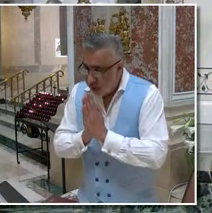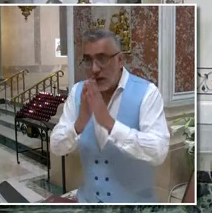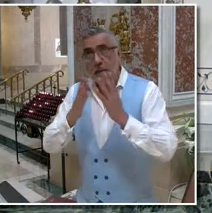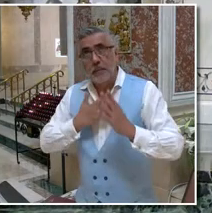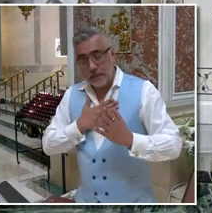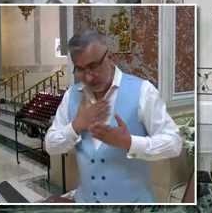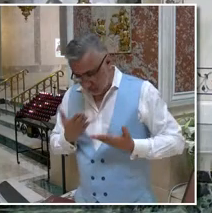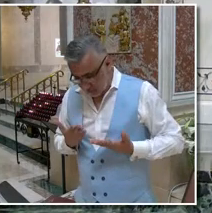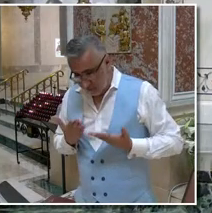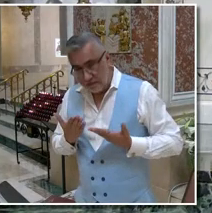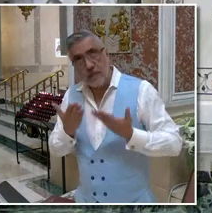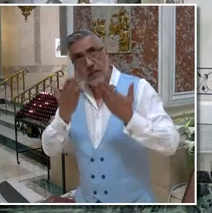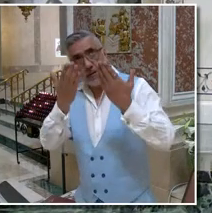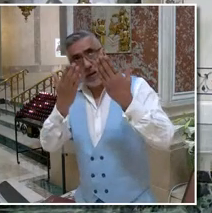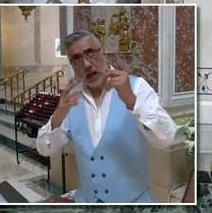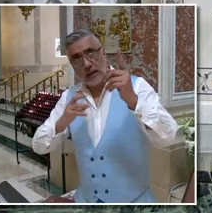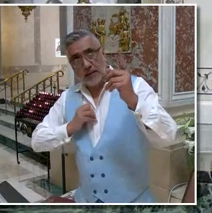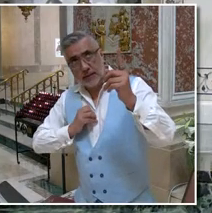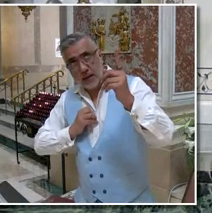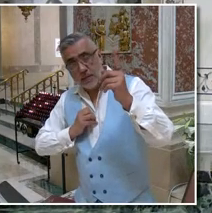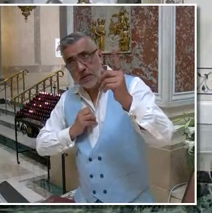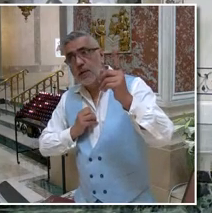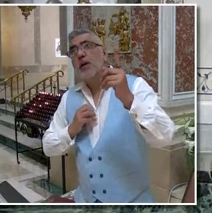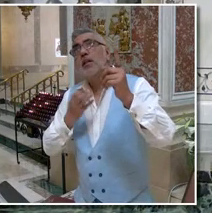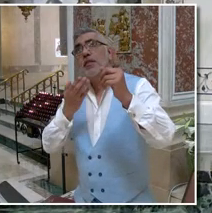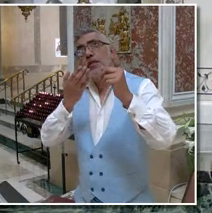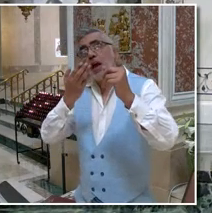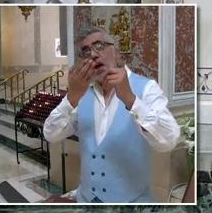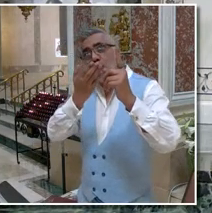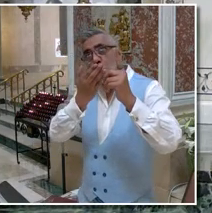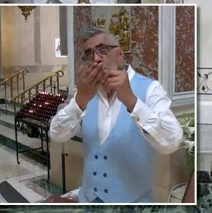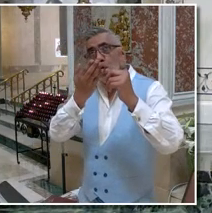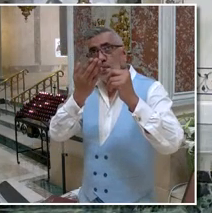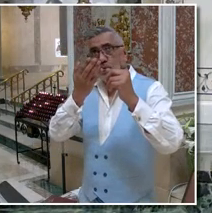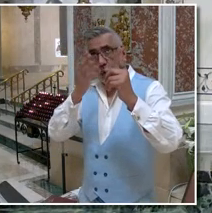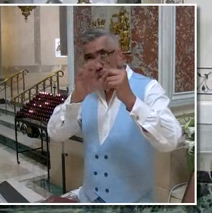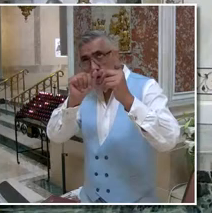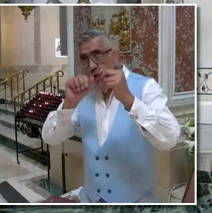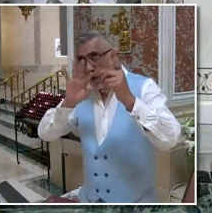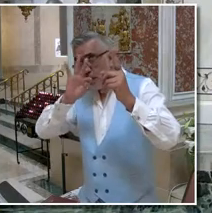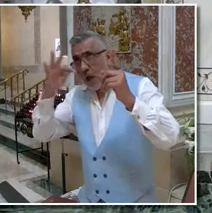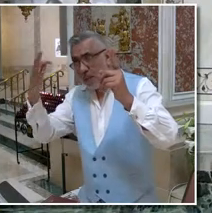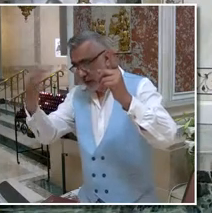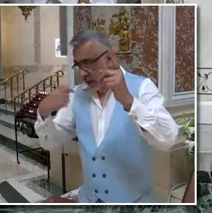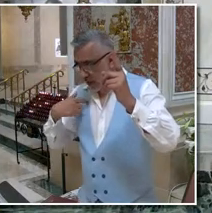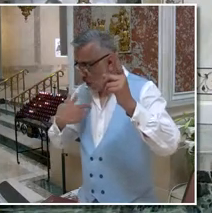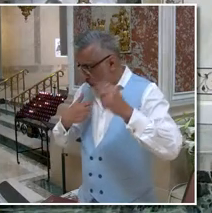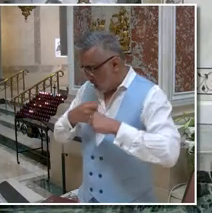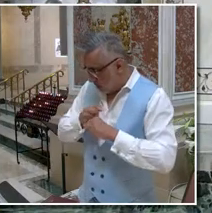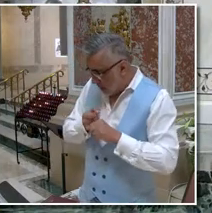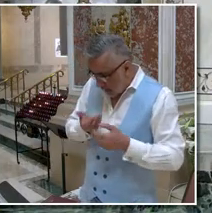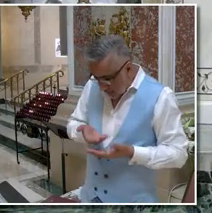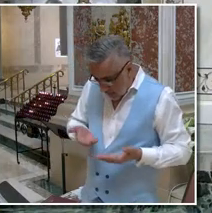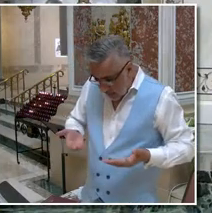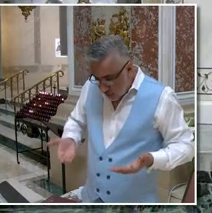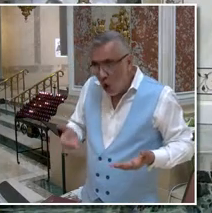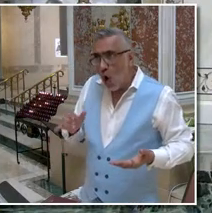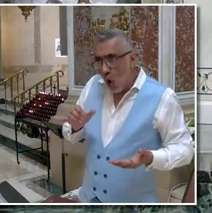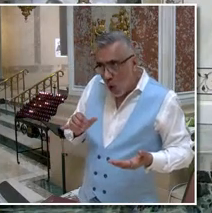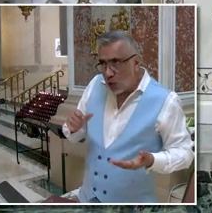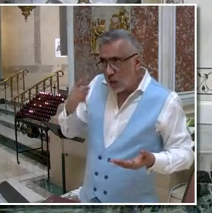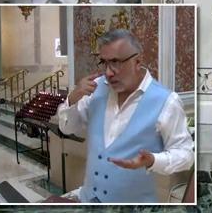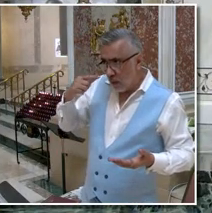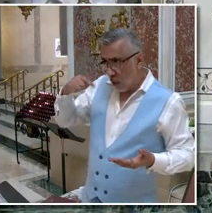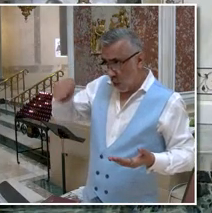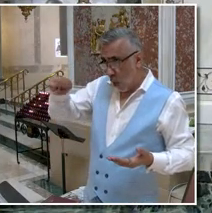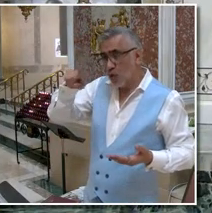this oblation of our service, that of your whole family, which we make to you, also for those to whom you